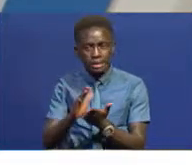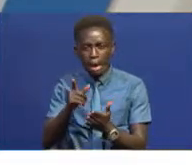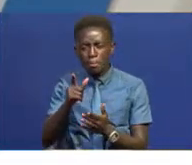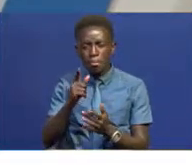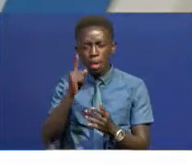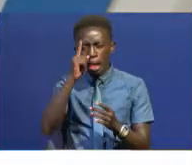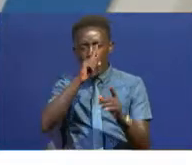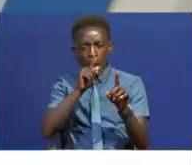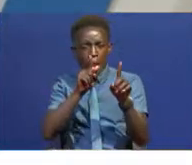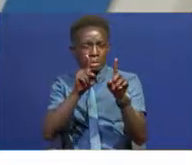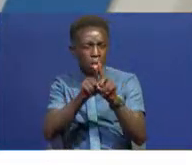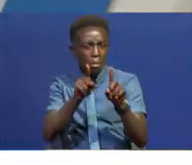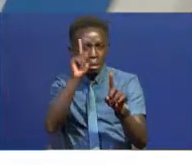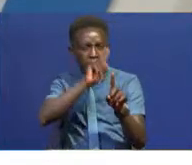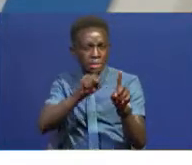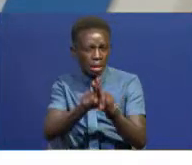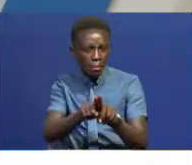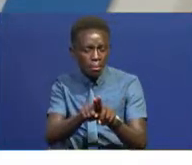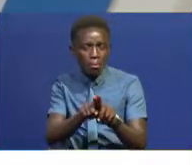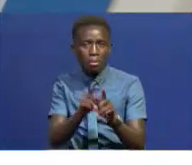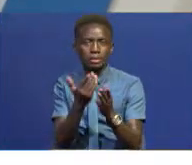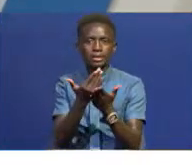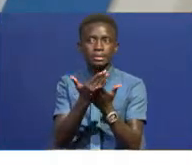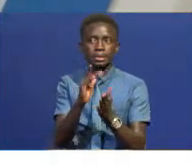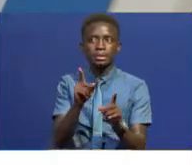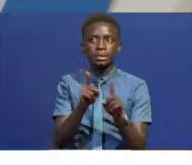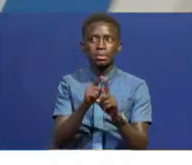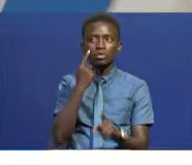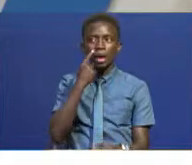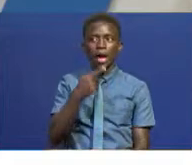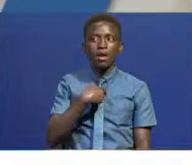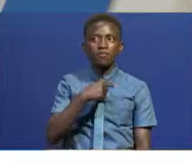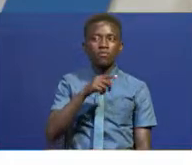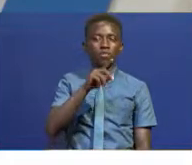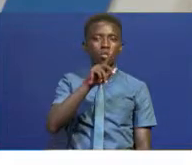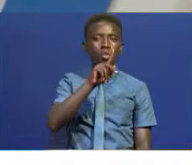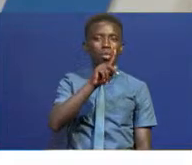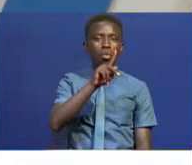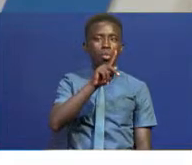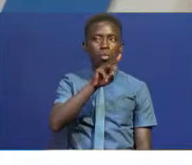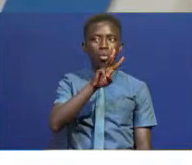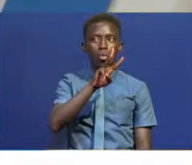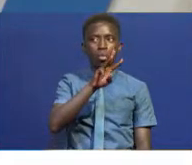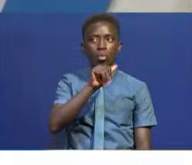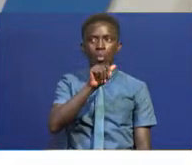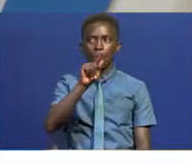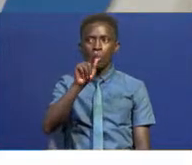alike. For instance, we have quartz, we have